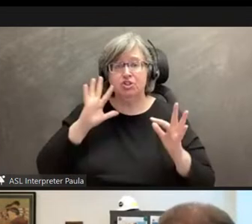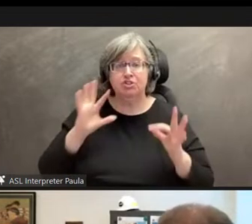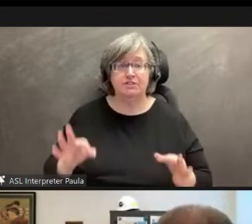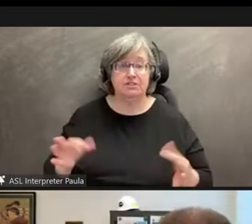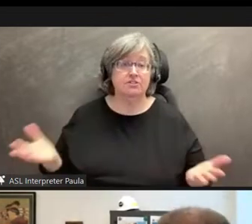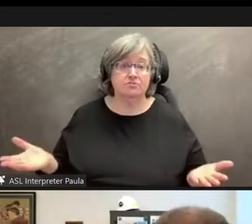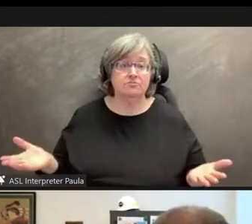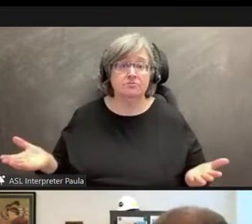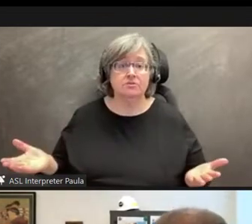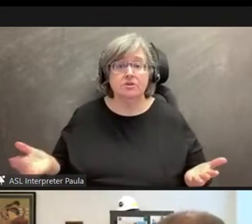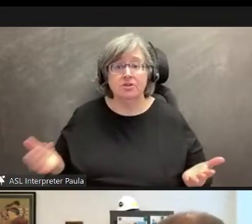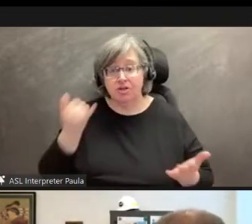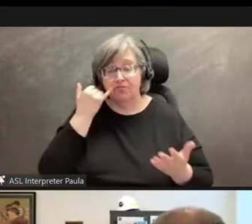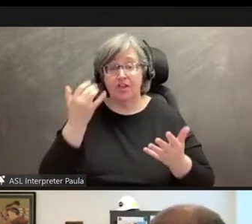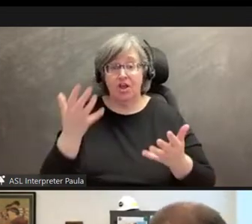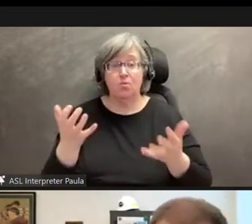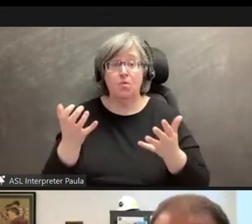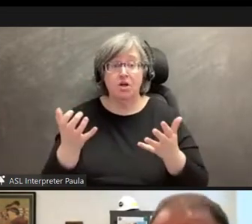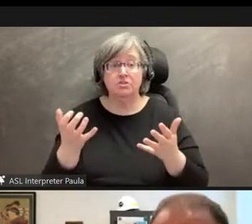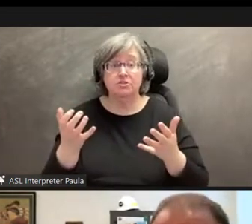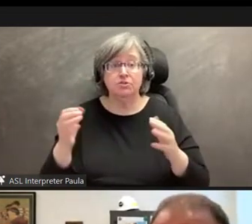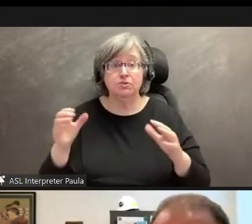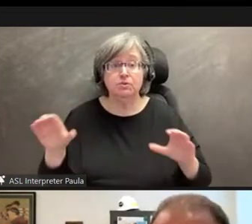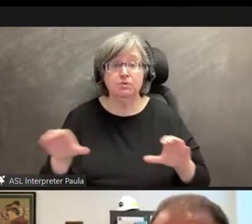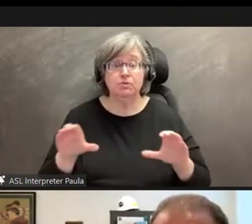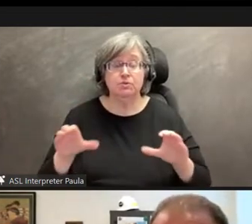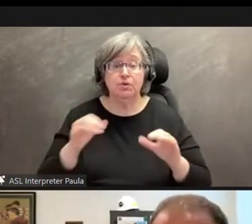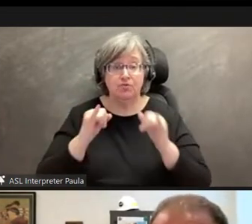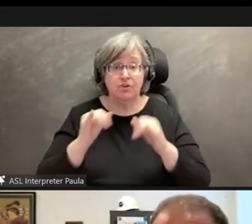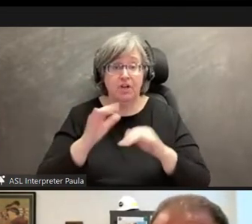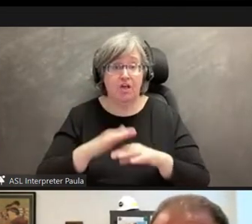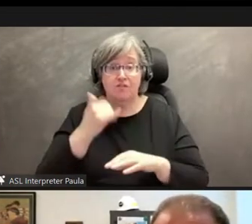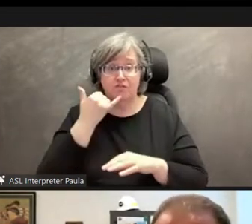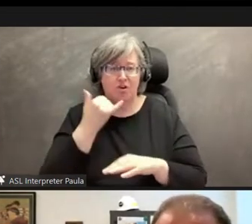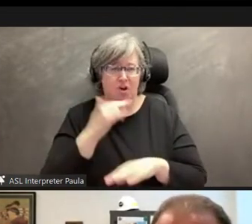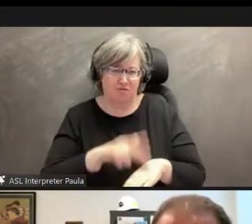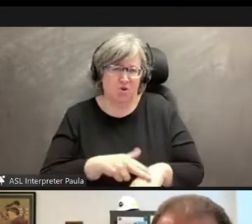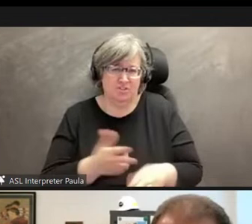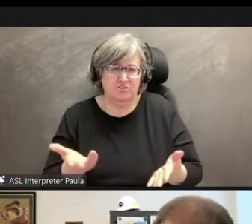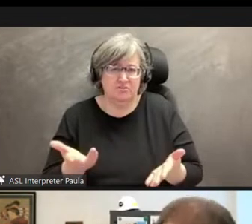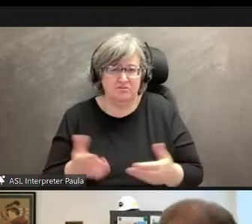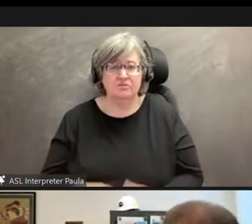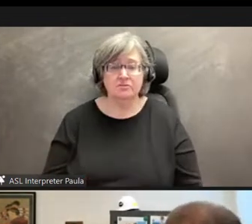that's how they want to conduct the interview over the phone, of course.